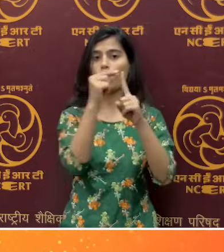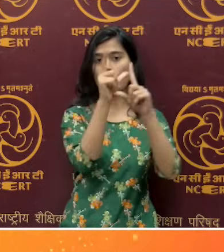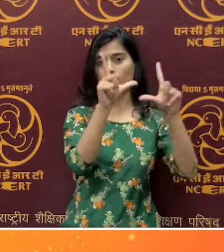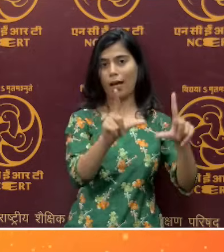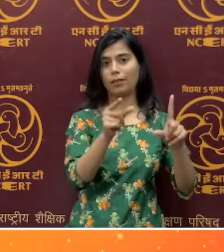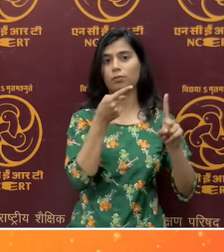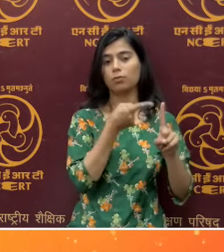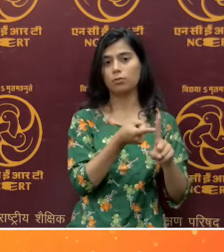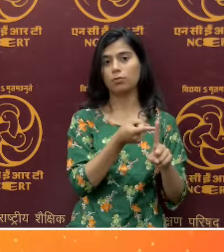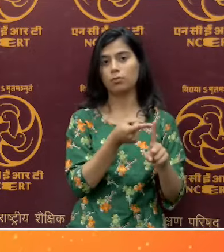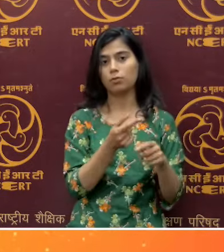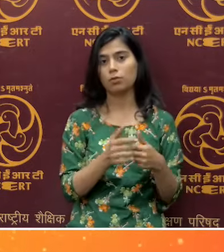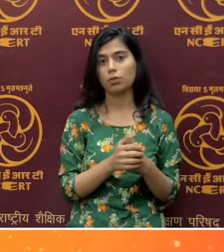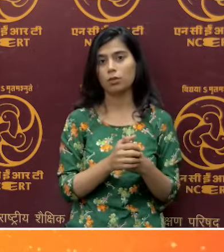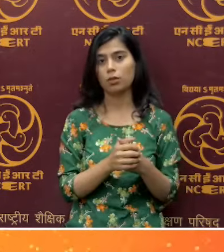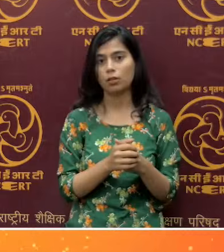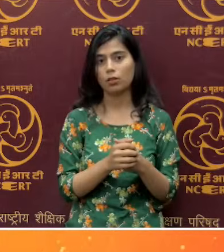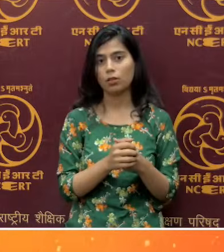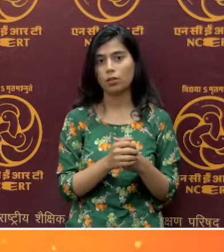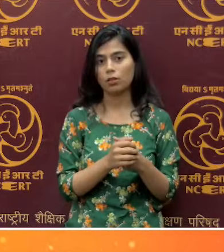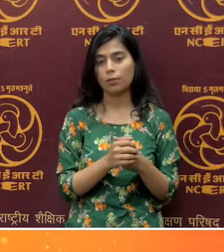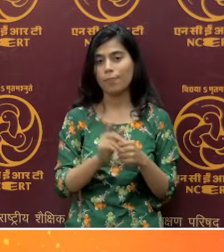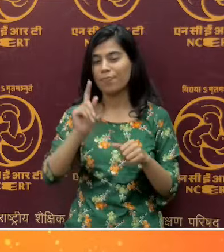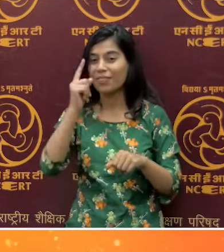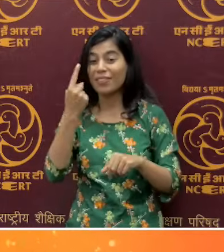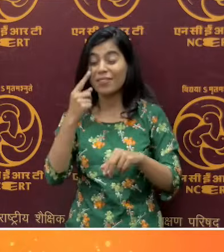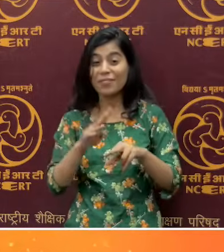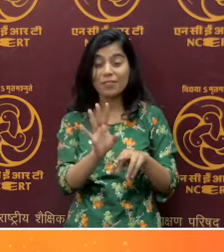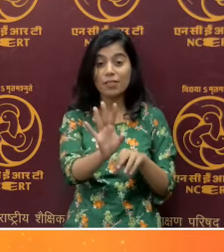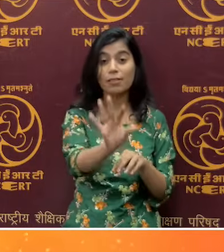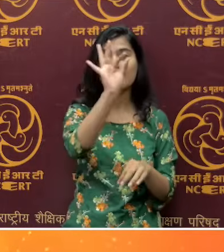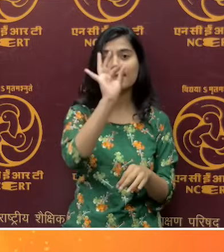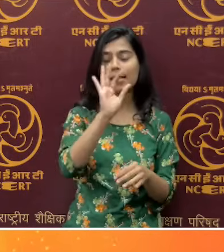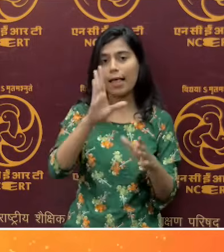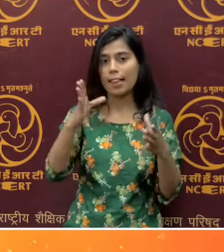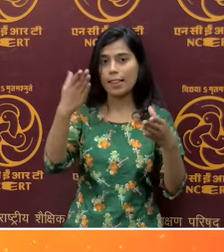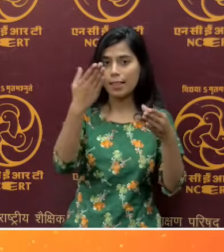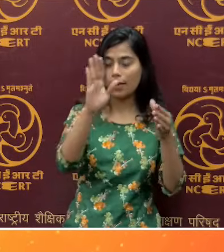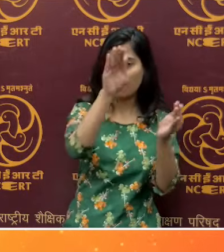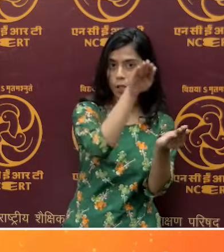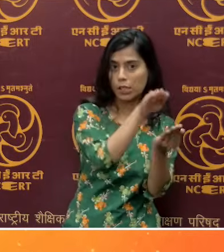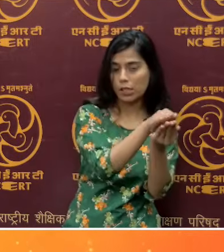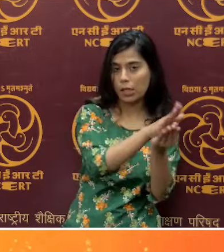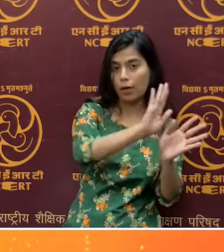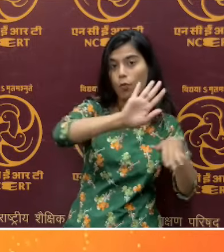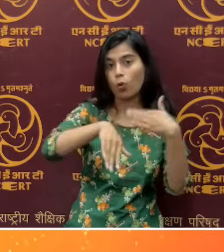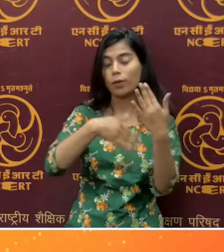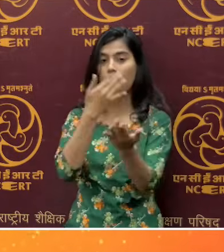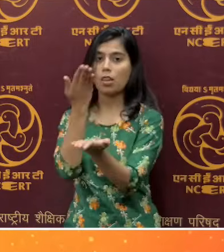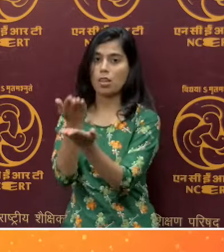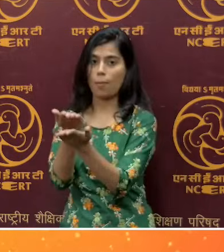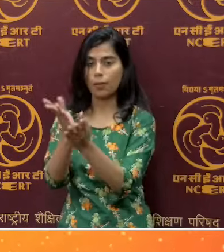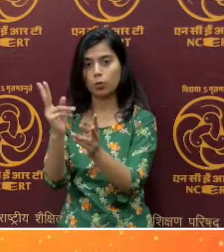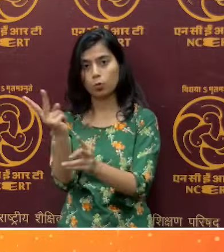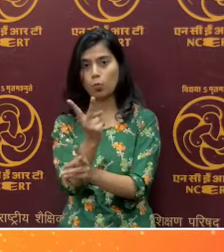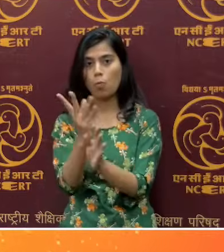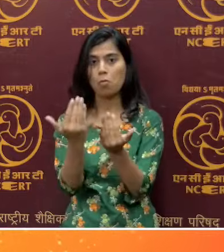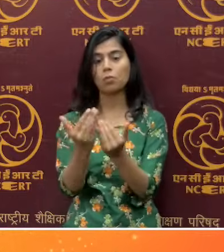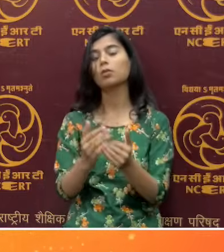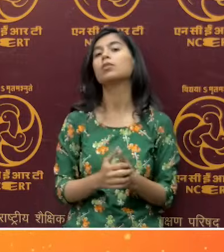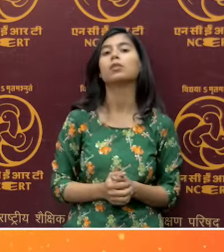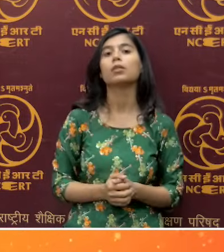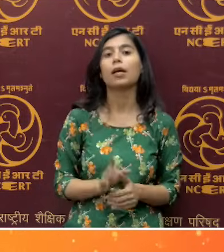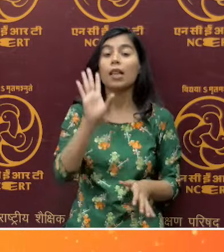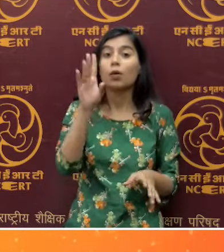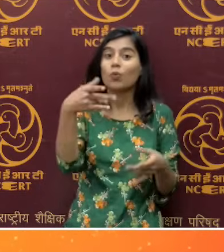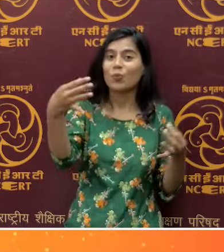again save and submit. So once we click on save and submit, the profile will be updated. You can see the registration ID what I have changed is